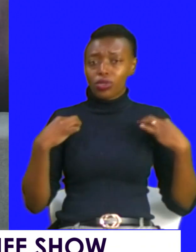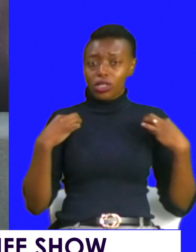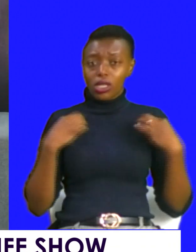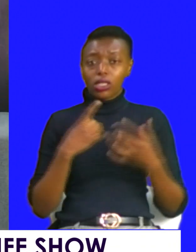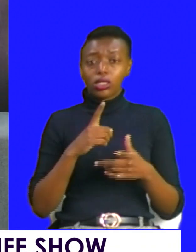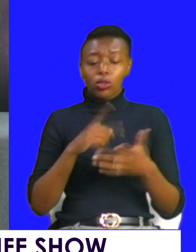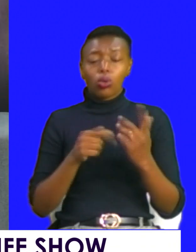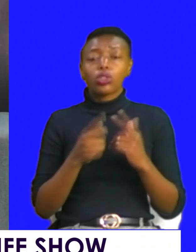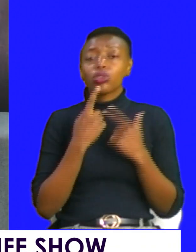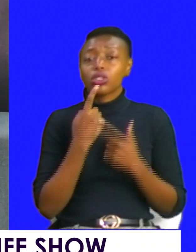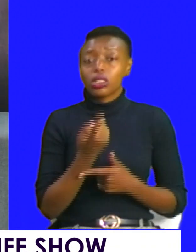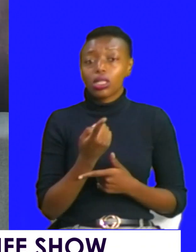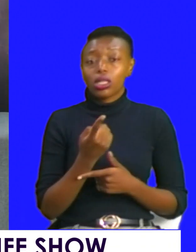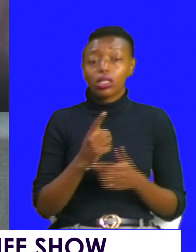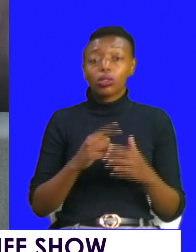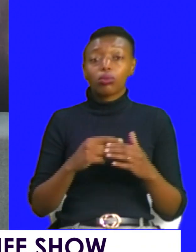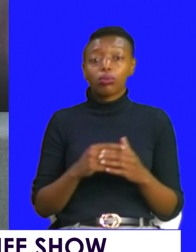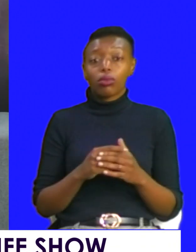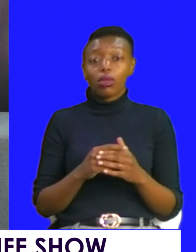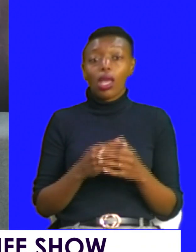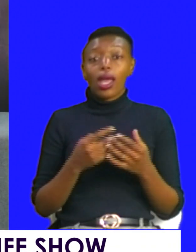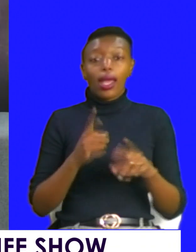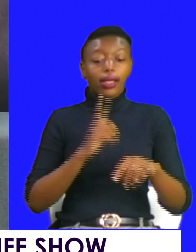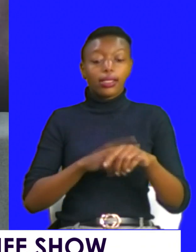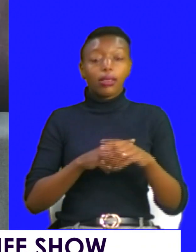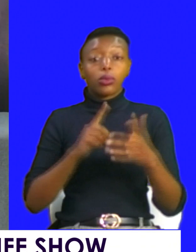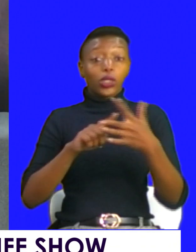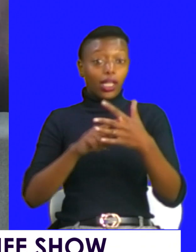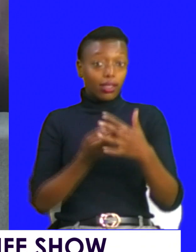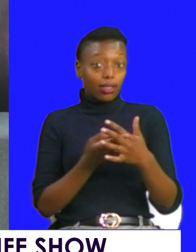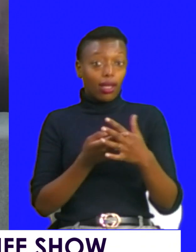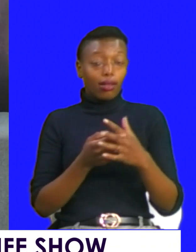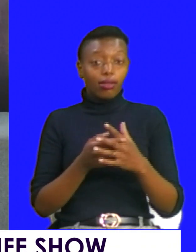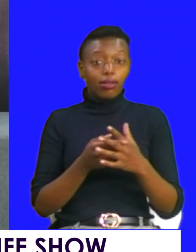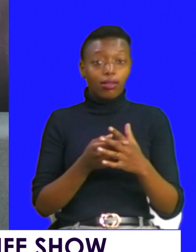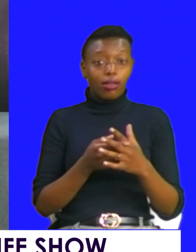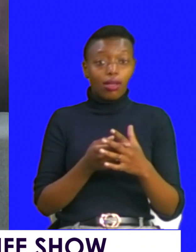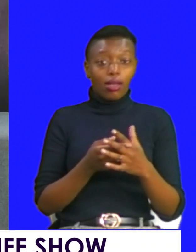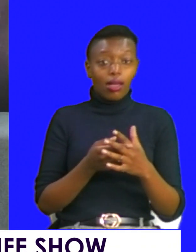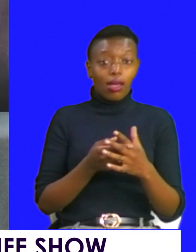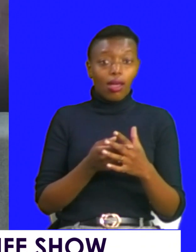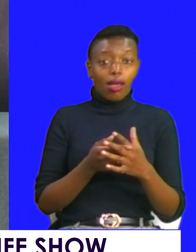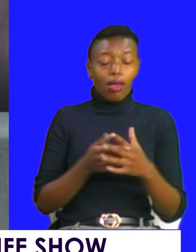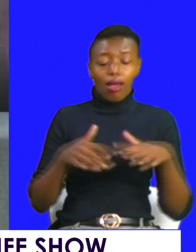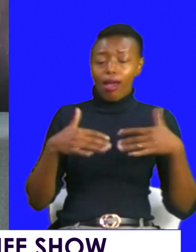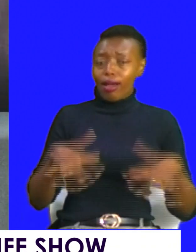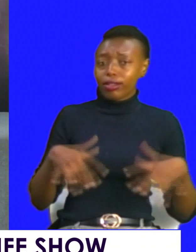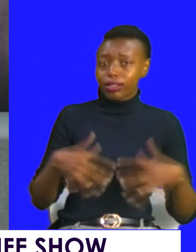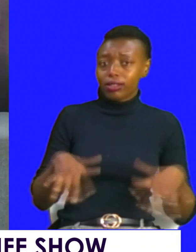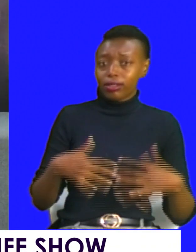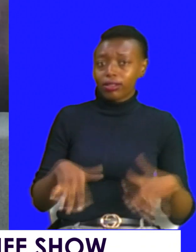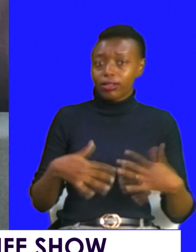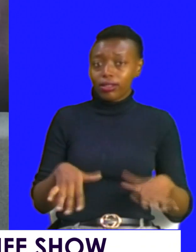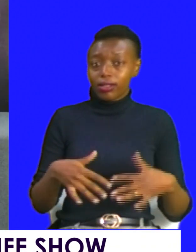position yourself for a promotion, you need to start acting the part and looking the part. Right. Okay. Acting